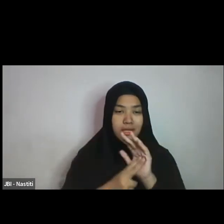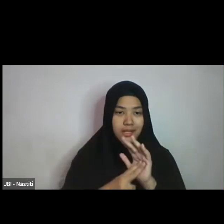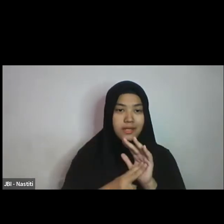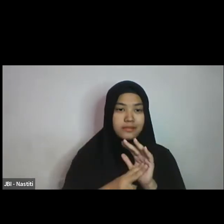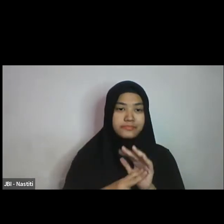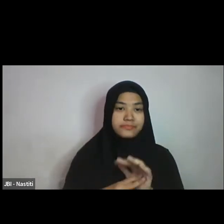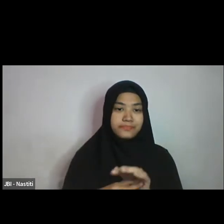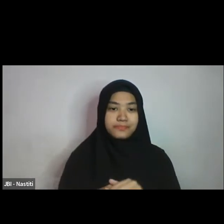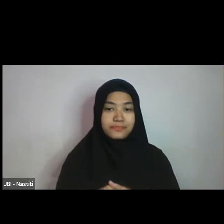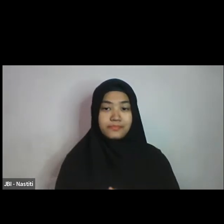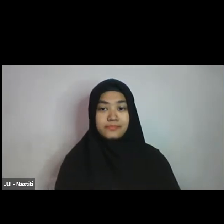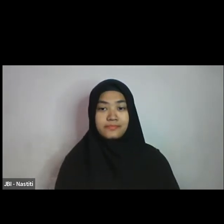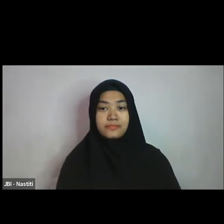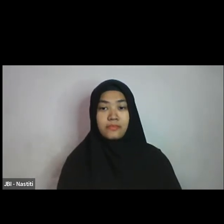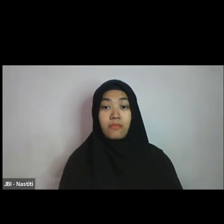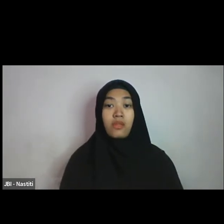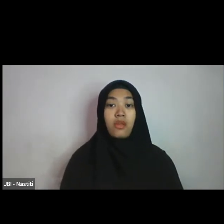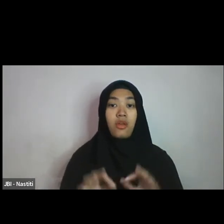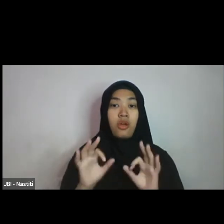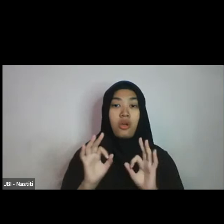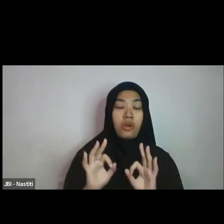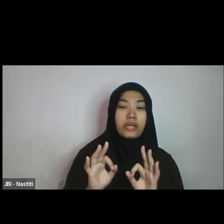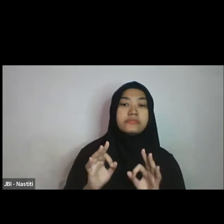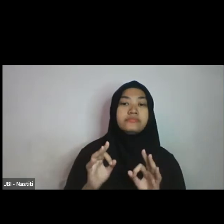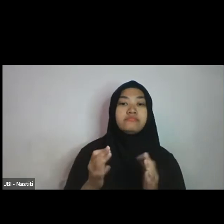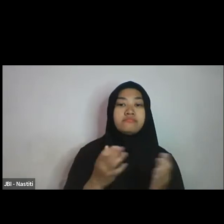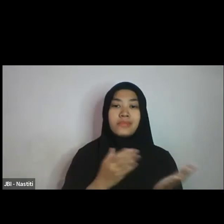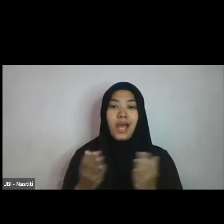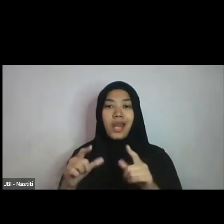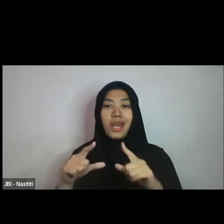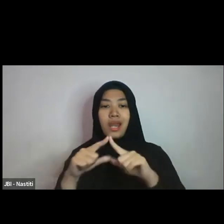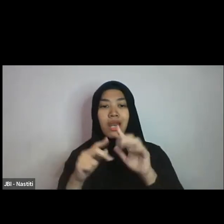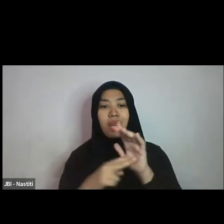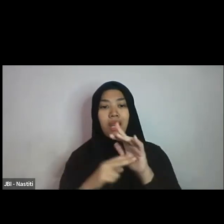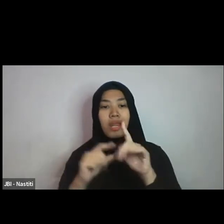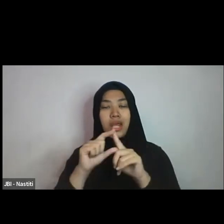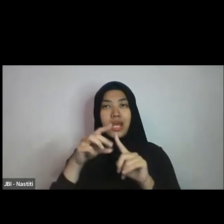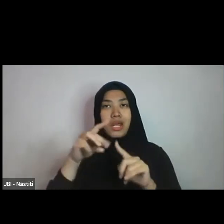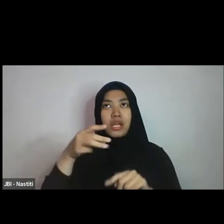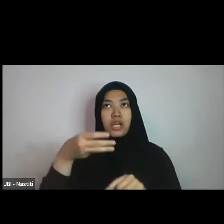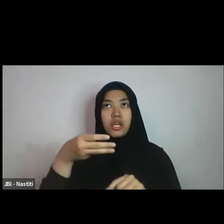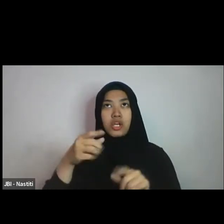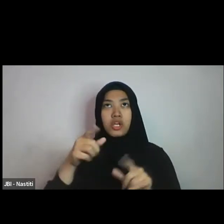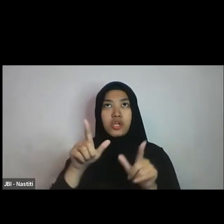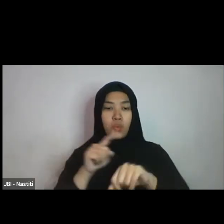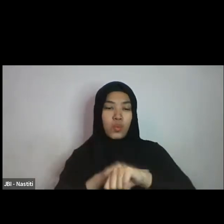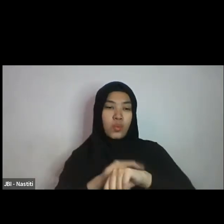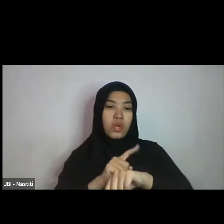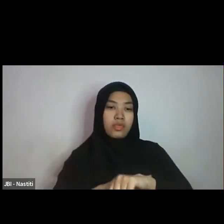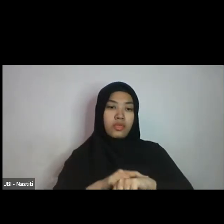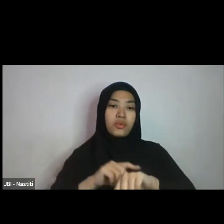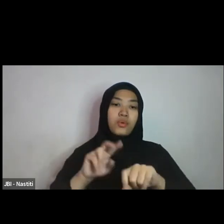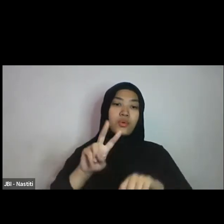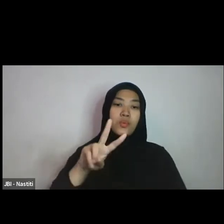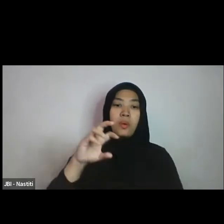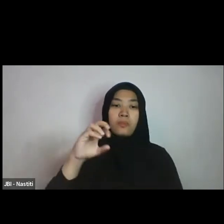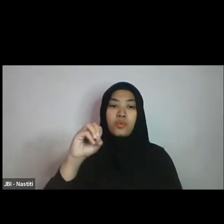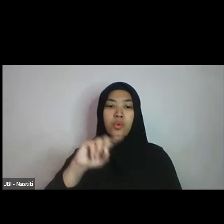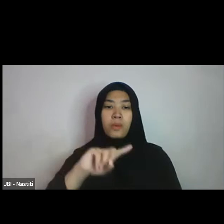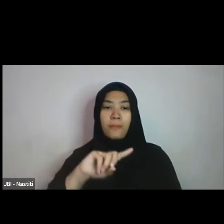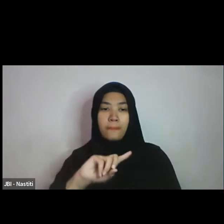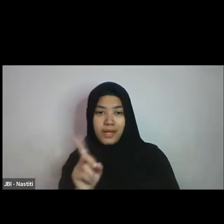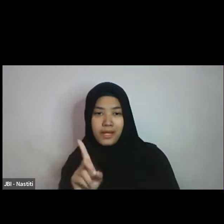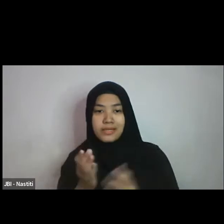have about 15 to 20 minutes for your presentation this morning. Time is yours, Pak